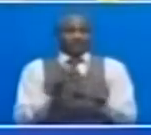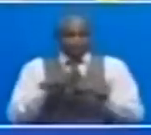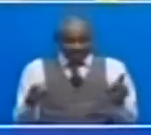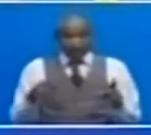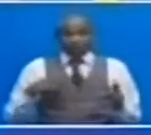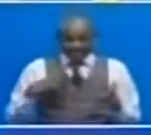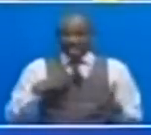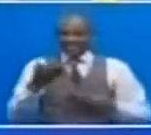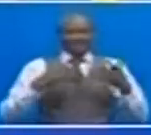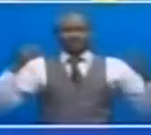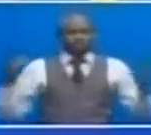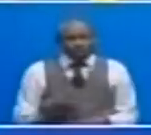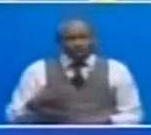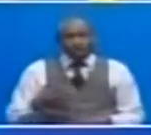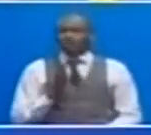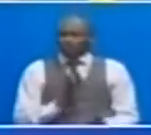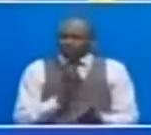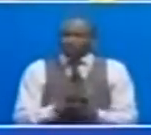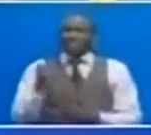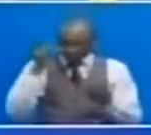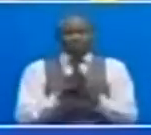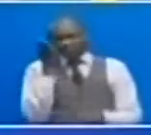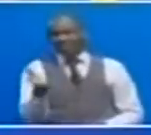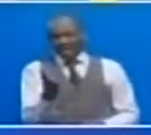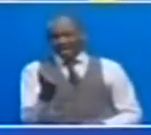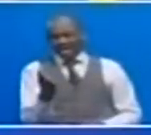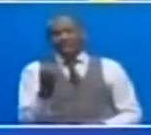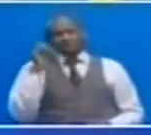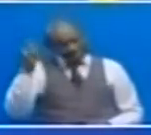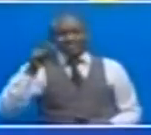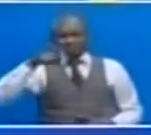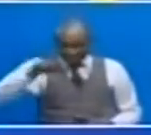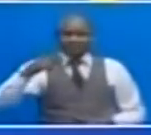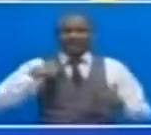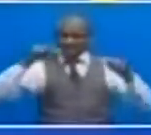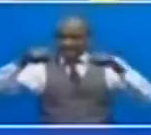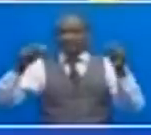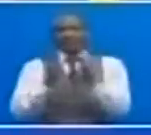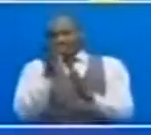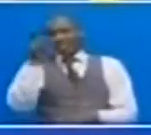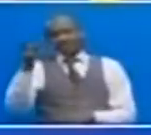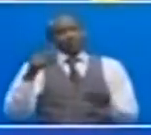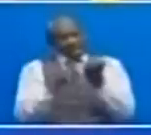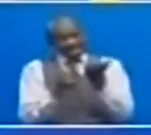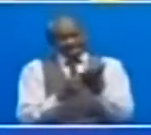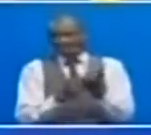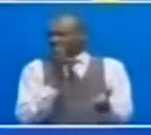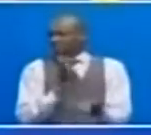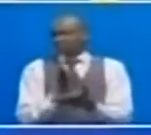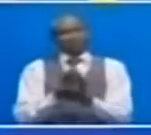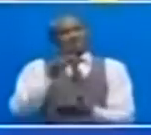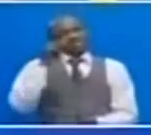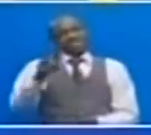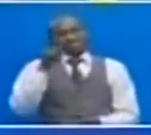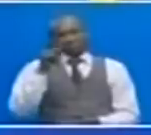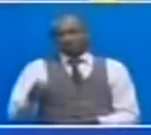have expressed our shock that if indeed it's true that the president has struck a deal of this nature, it is a matter that would